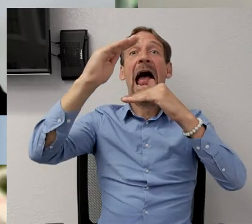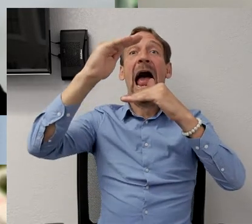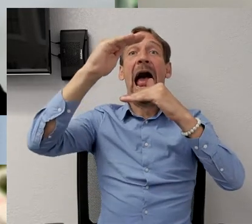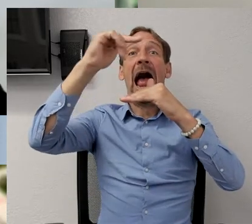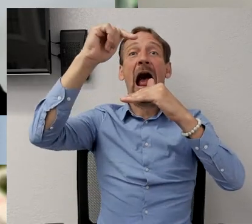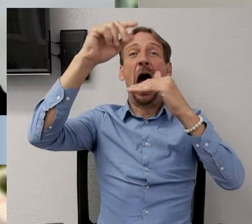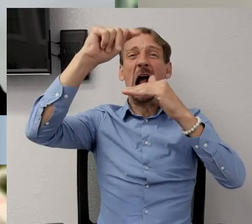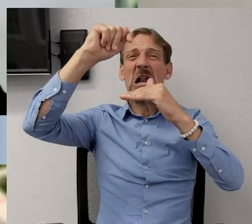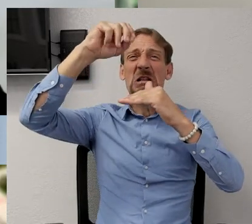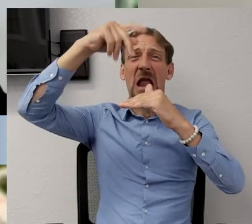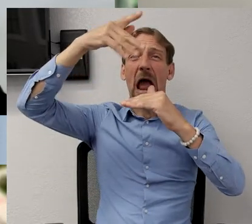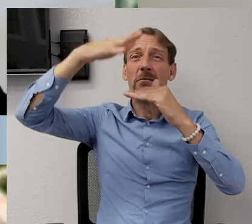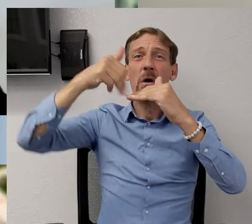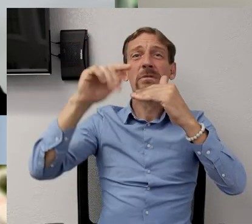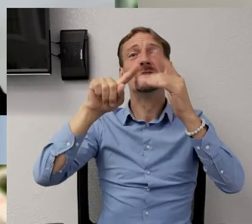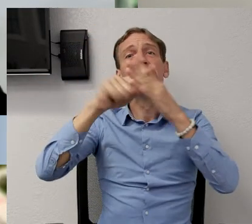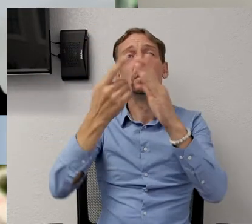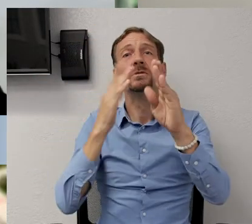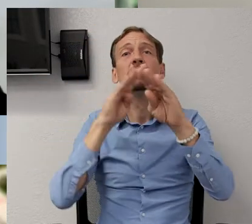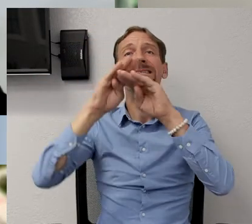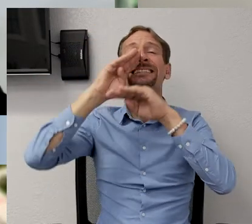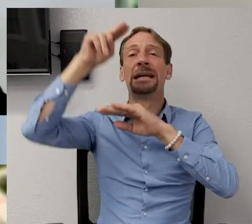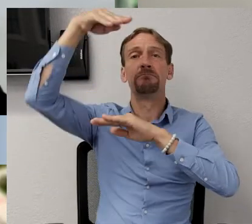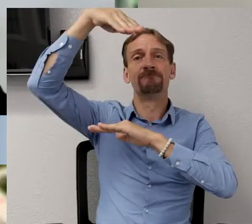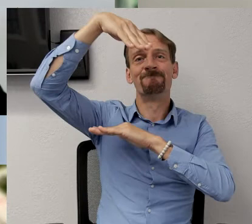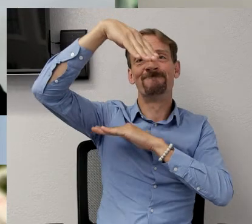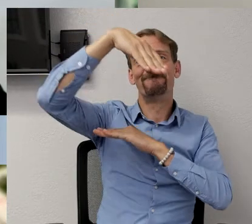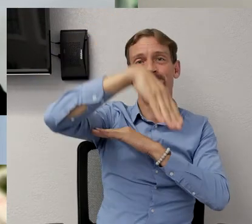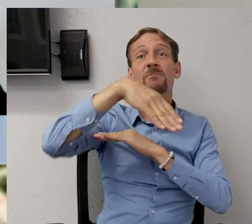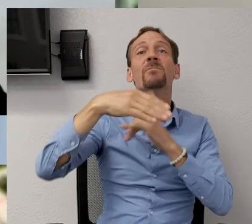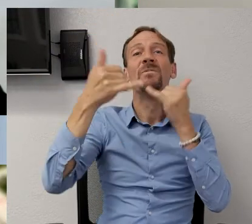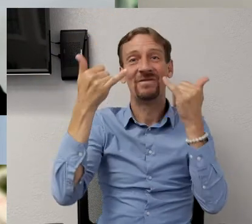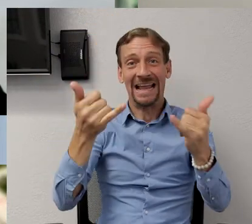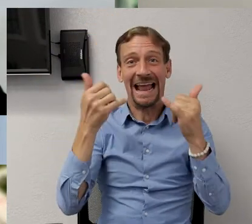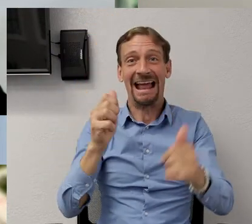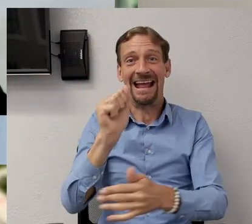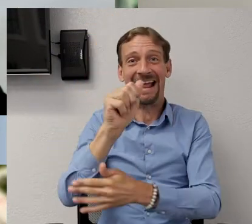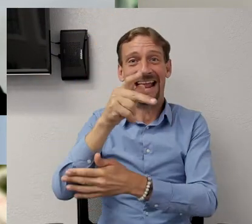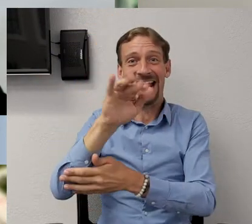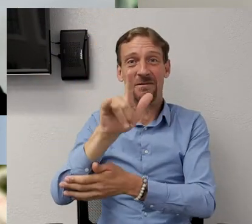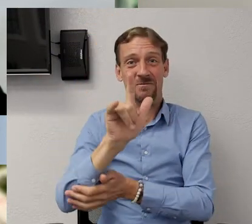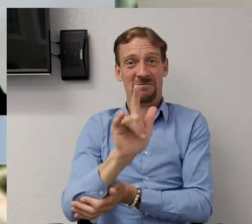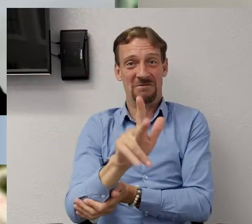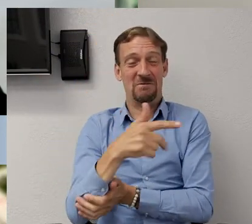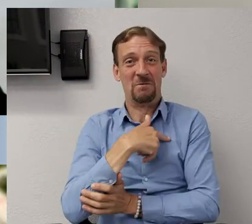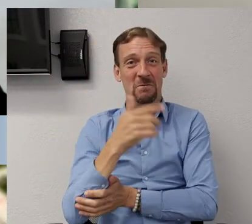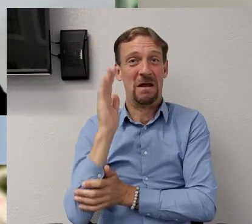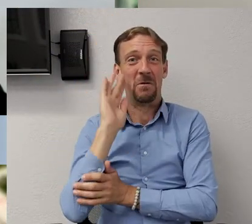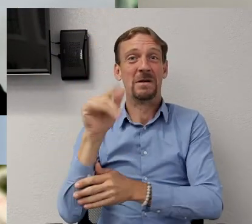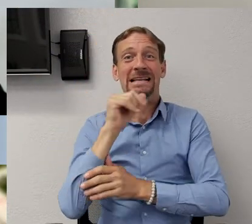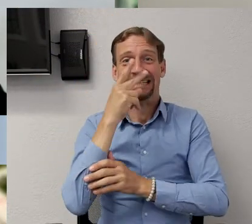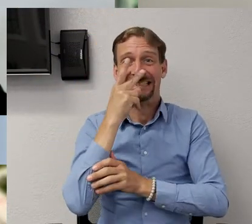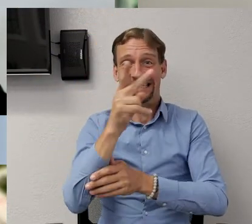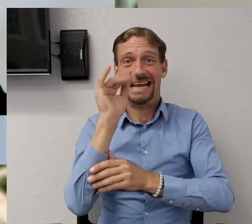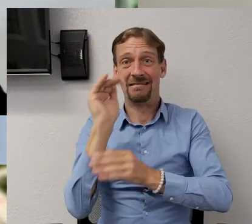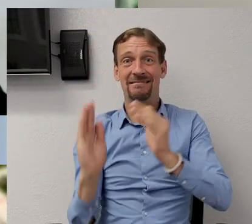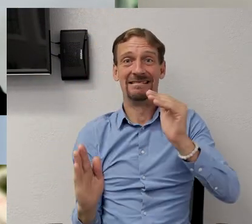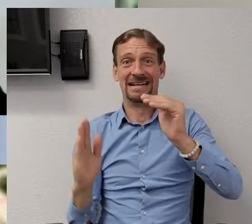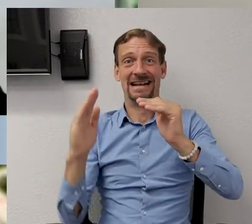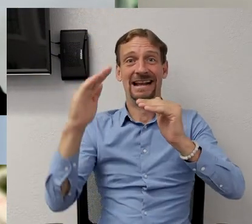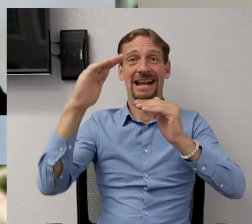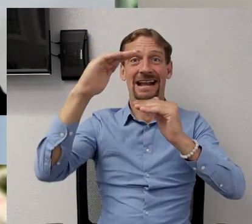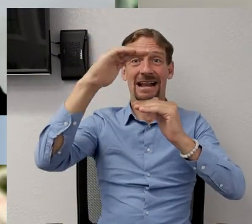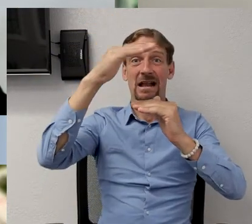Thursday, April 23rd, that we have now reached the apex and that we are likely to stay plateaued for